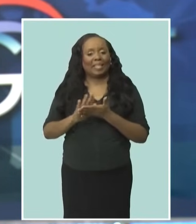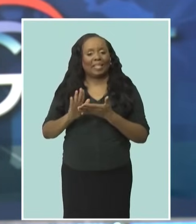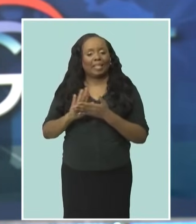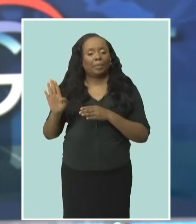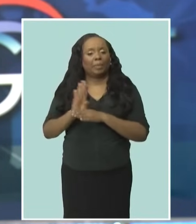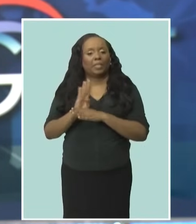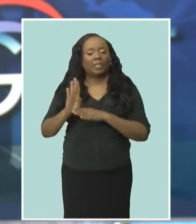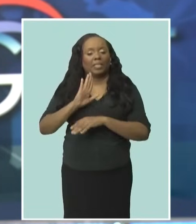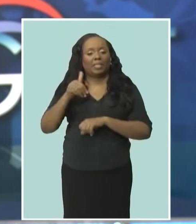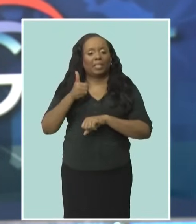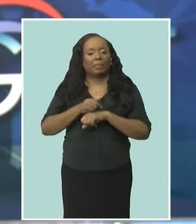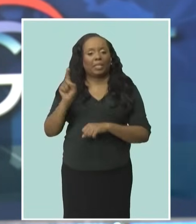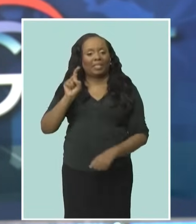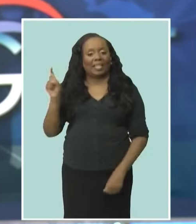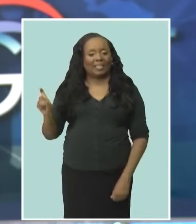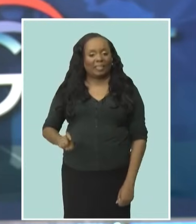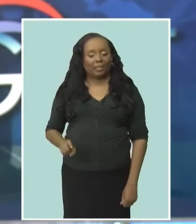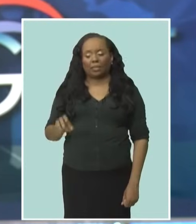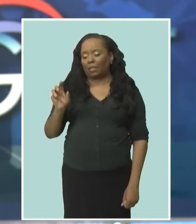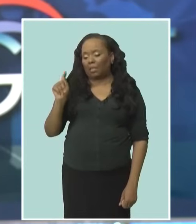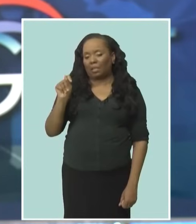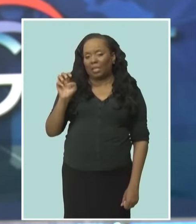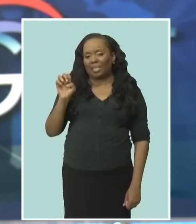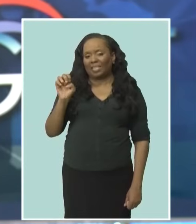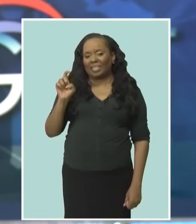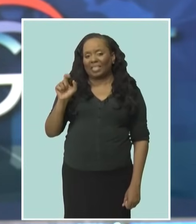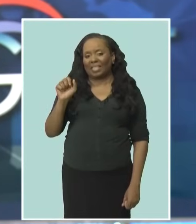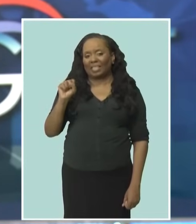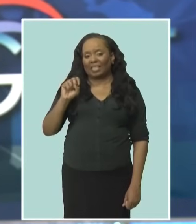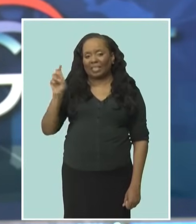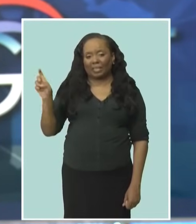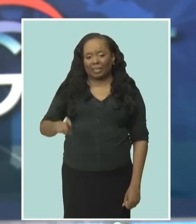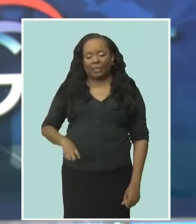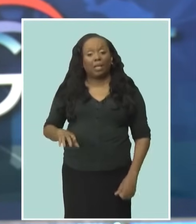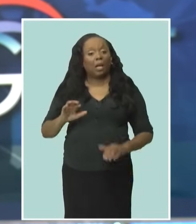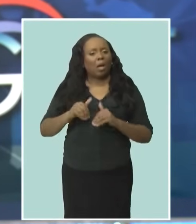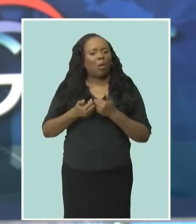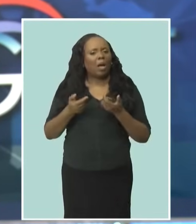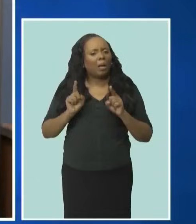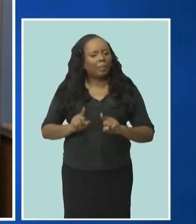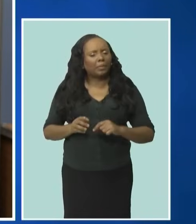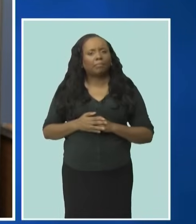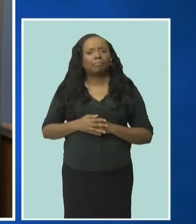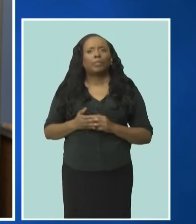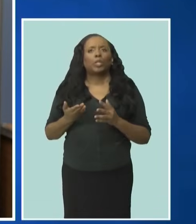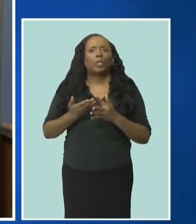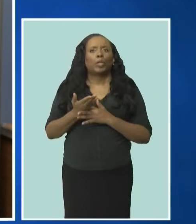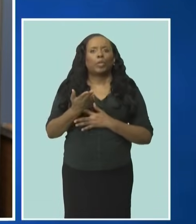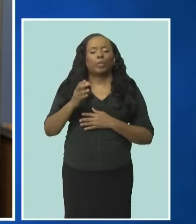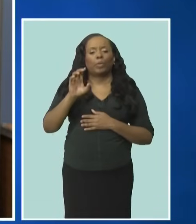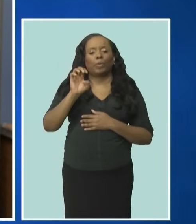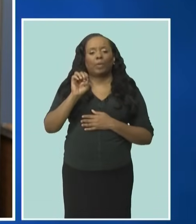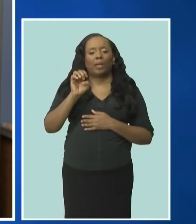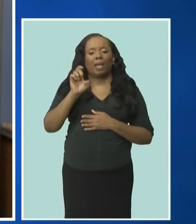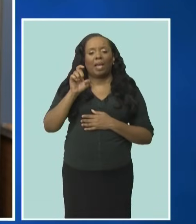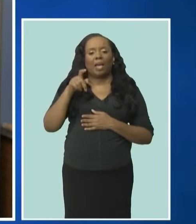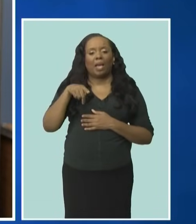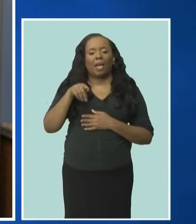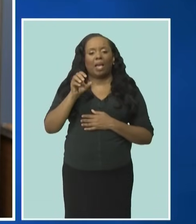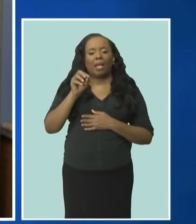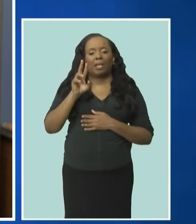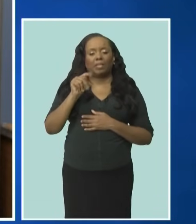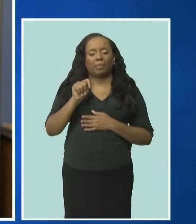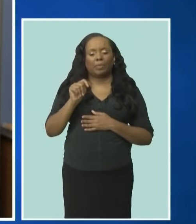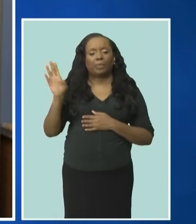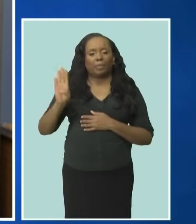came about through a franchising initiative portfolio of Export Barbados. Franchising is